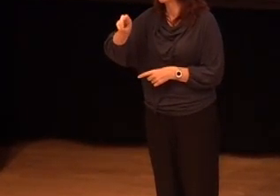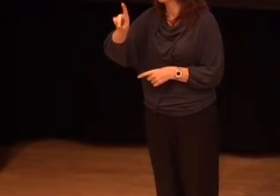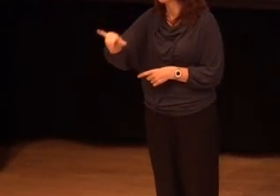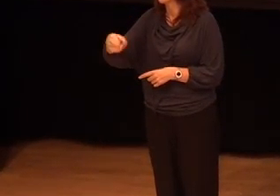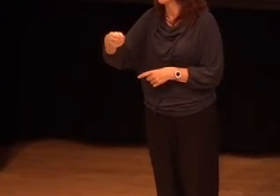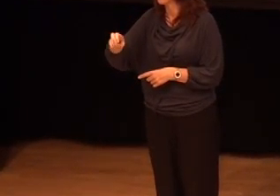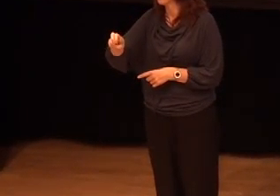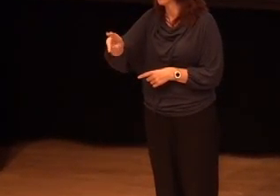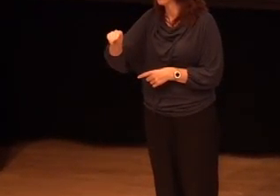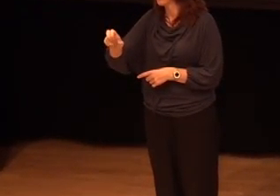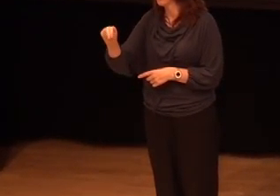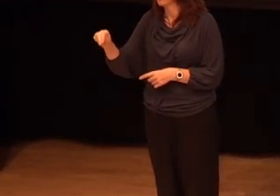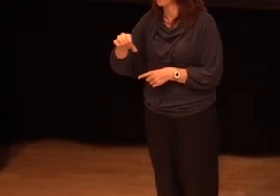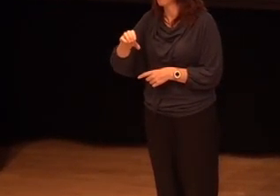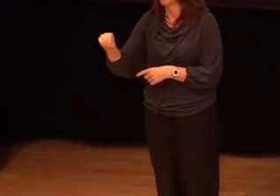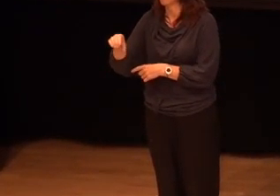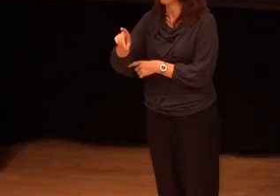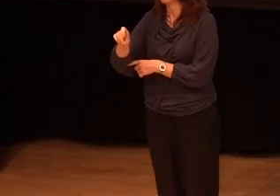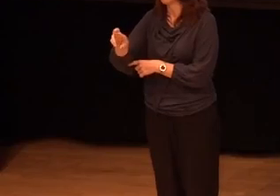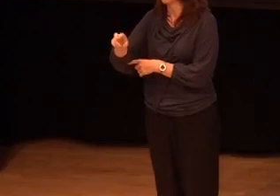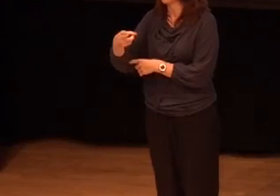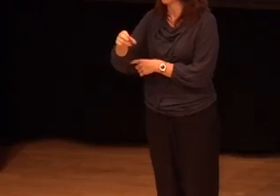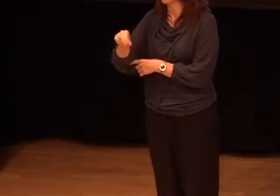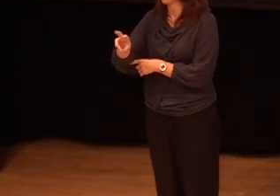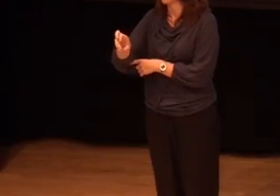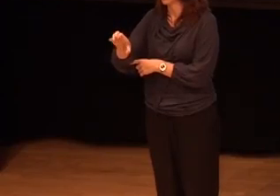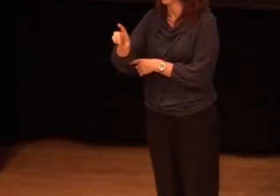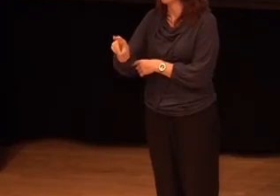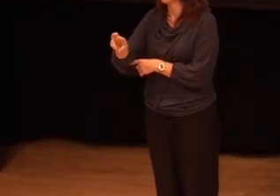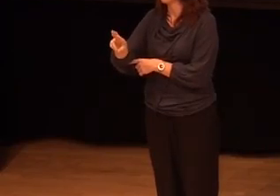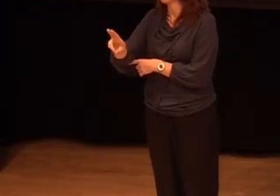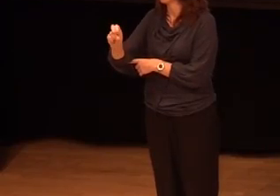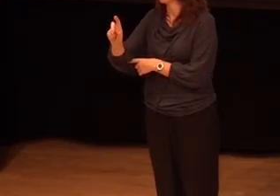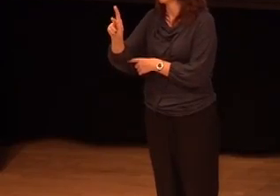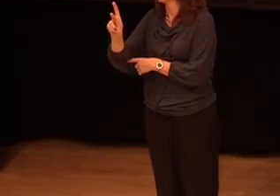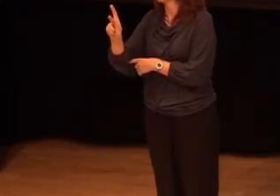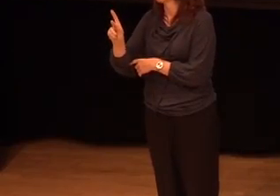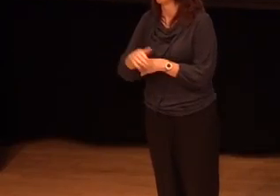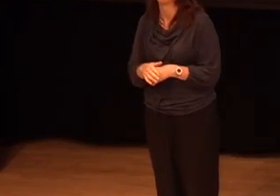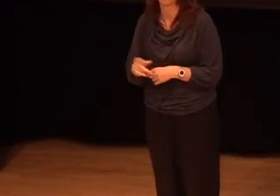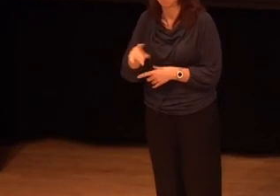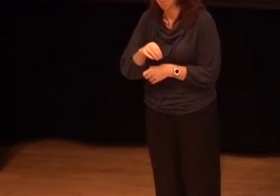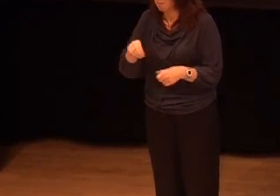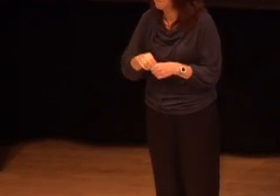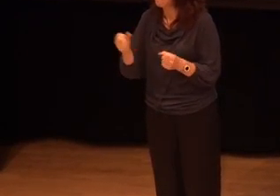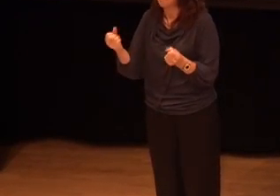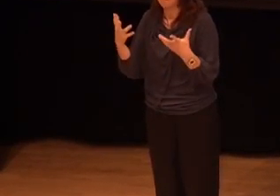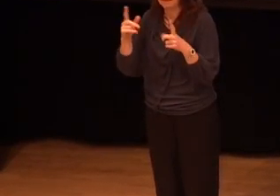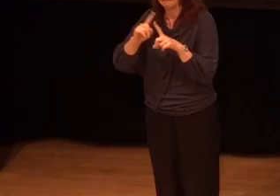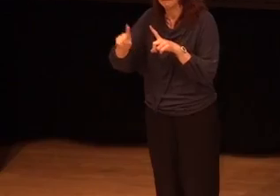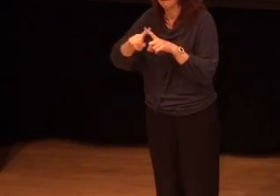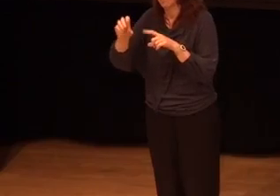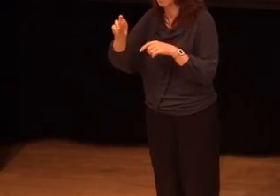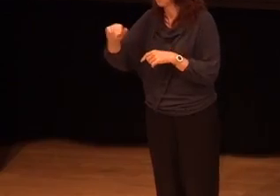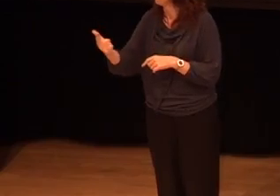Rusk, with leadership positions in Sydney, BCID, and DIA, plaintiff in enough